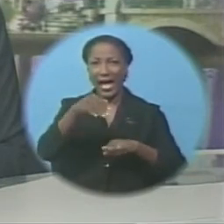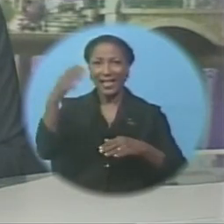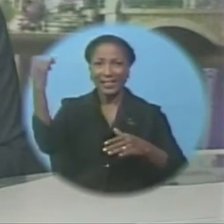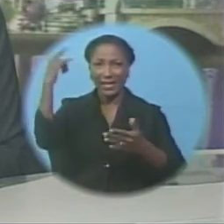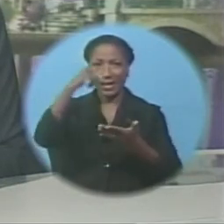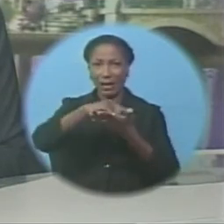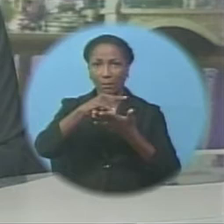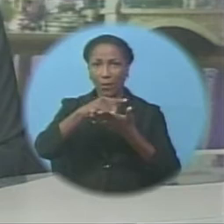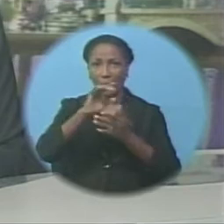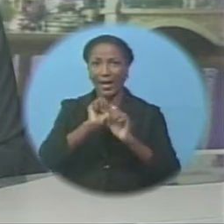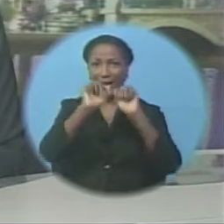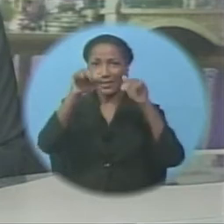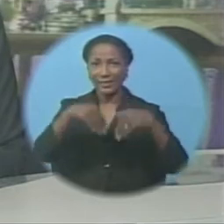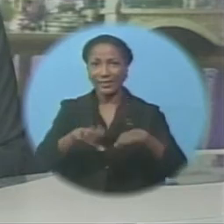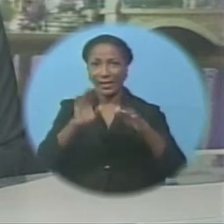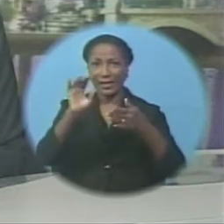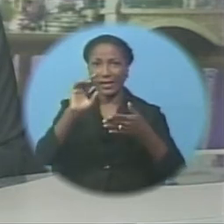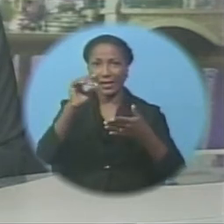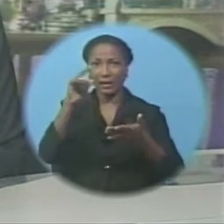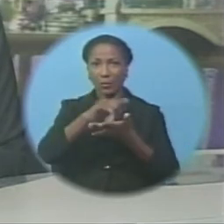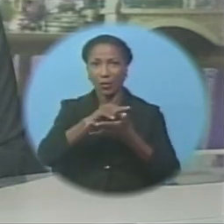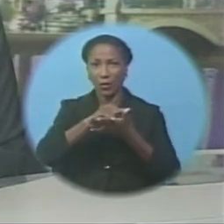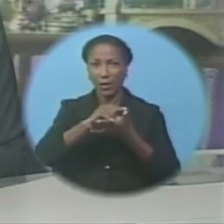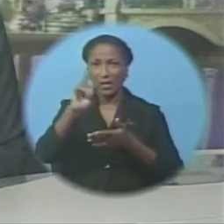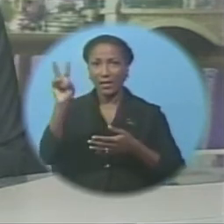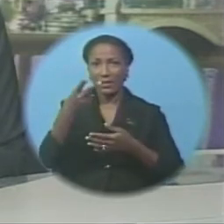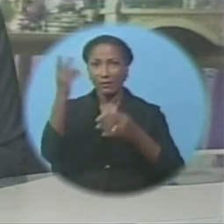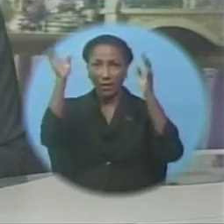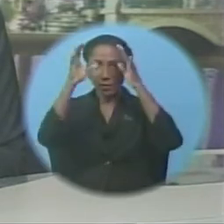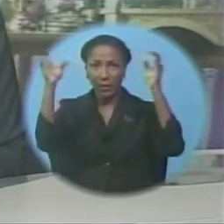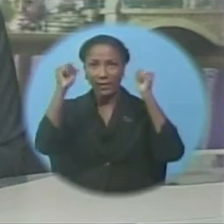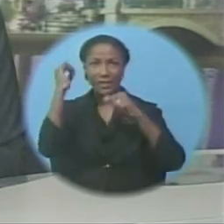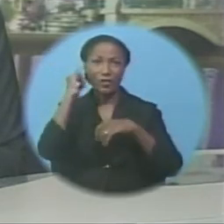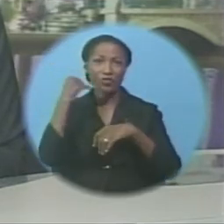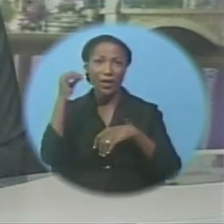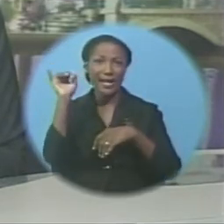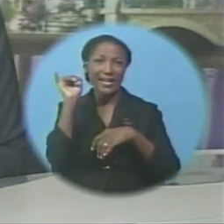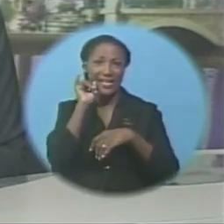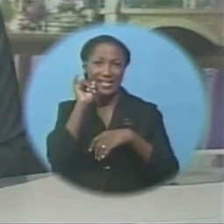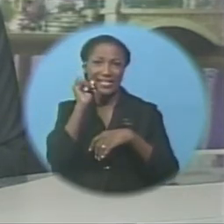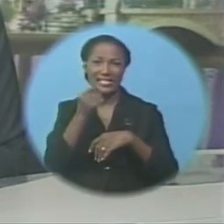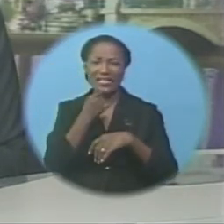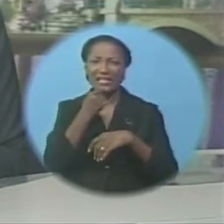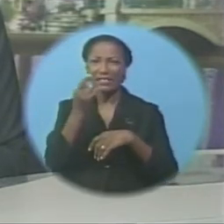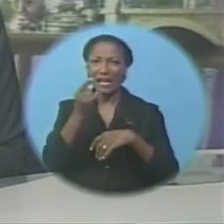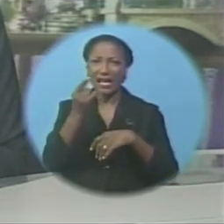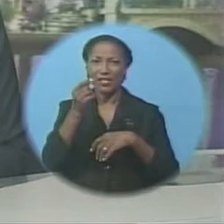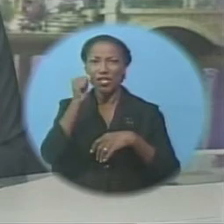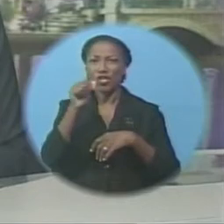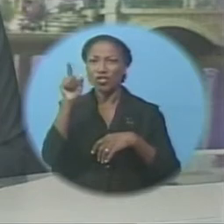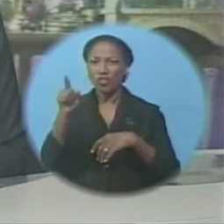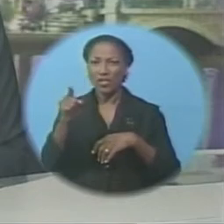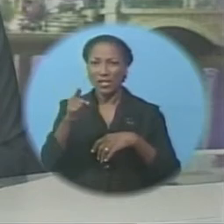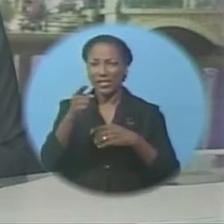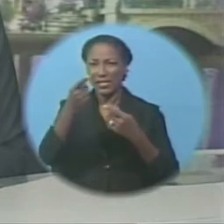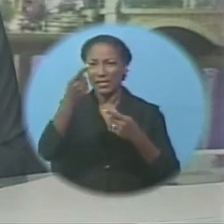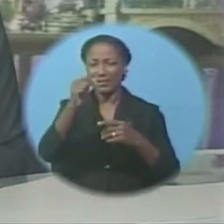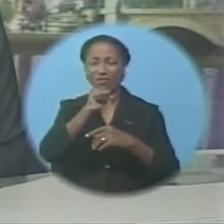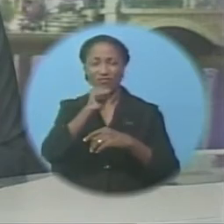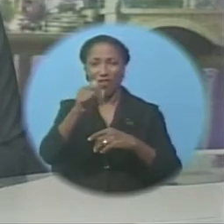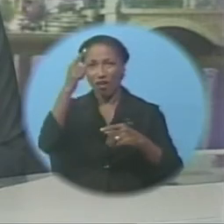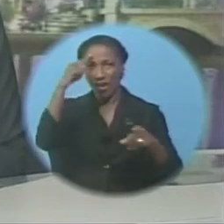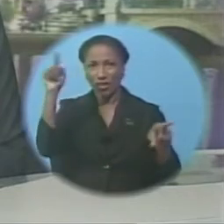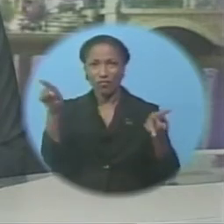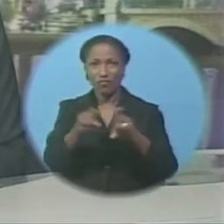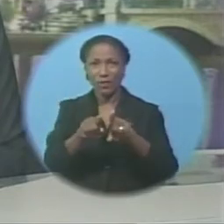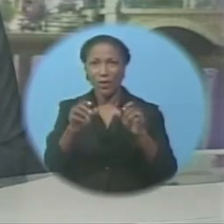Vice President of the NUPW, Joyanne Innes, this evening publicly expressed her disappointment with the methods being used in the